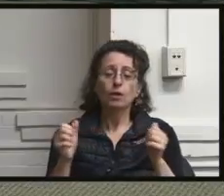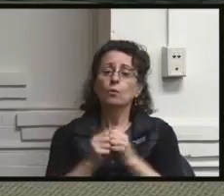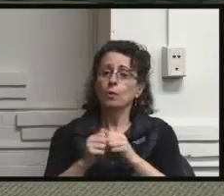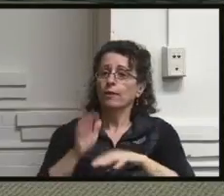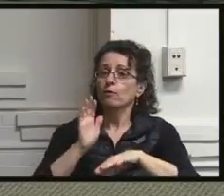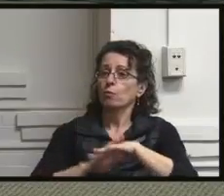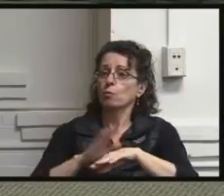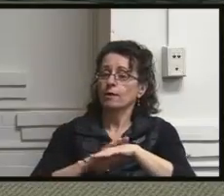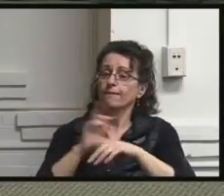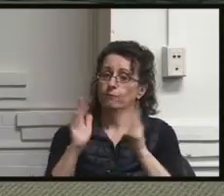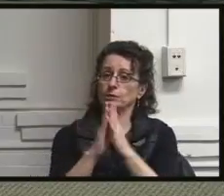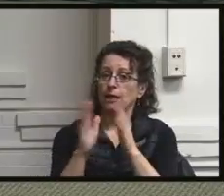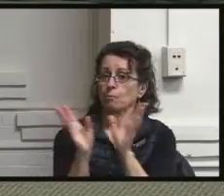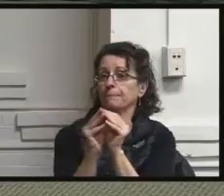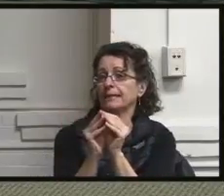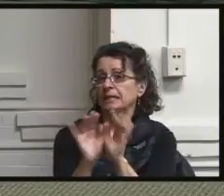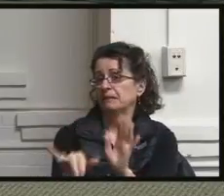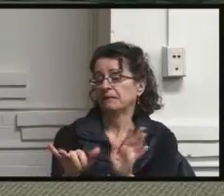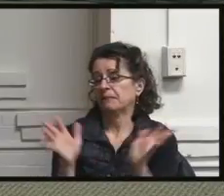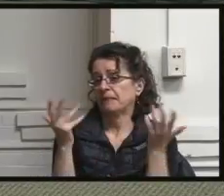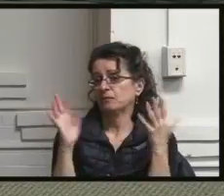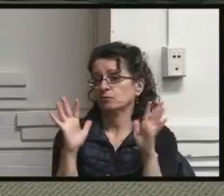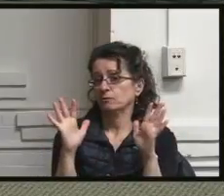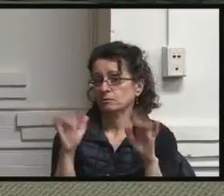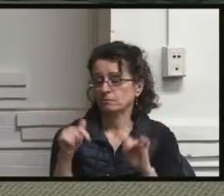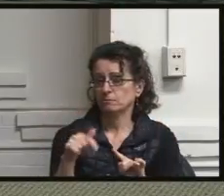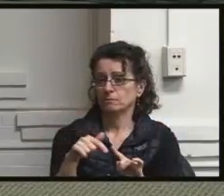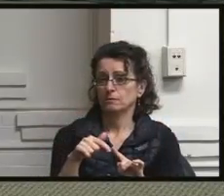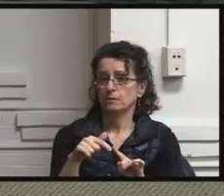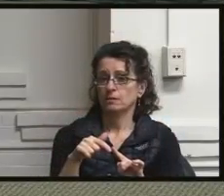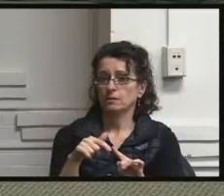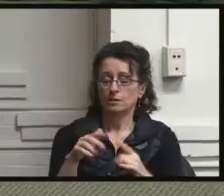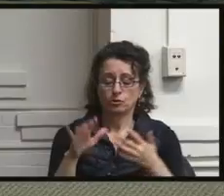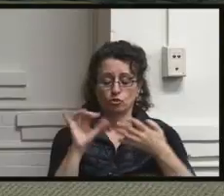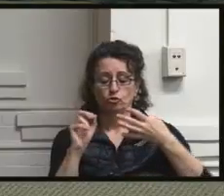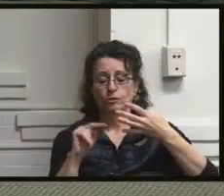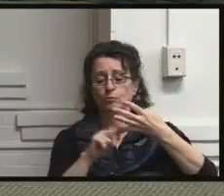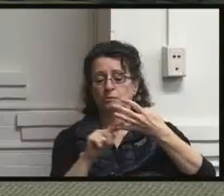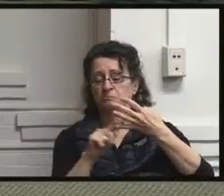for the town meeting by the last week in January.